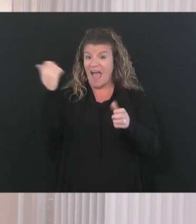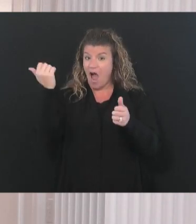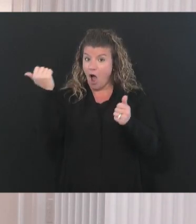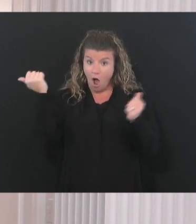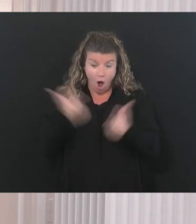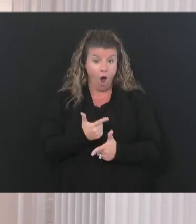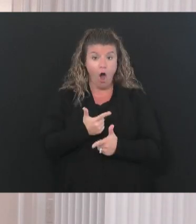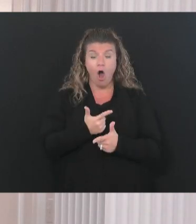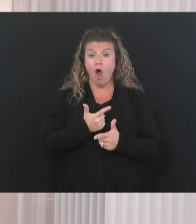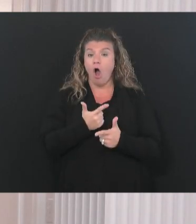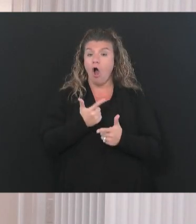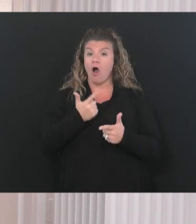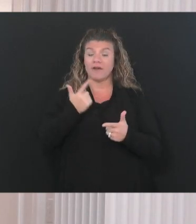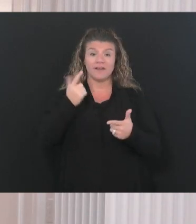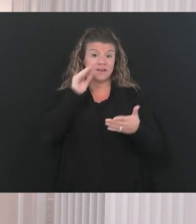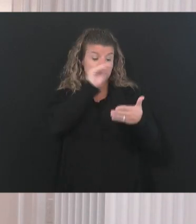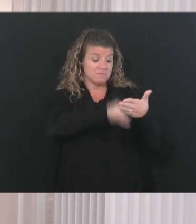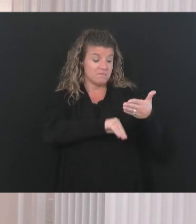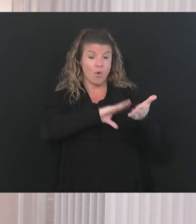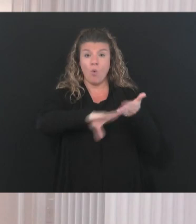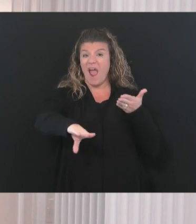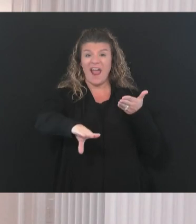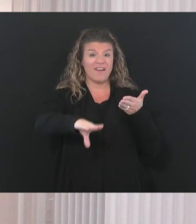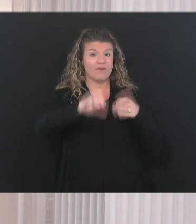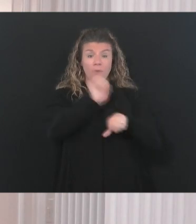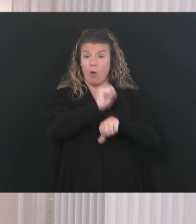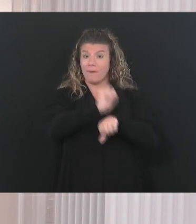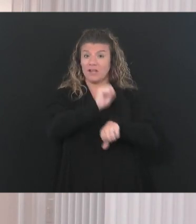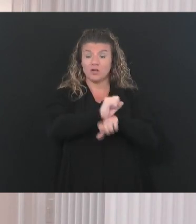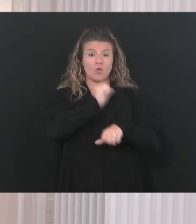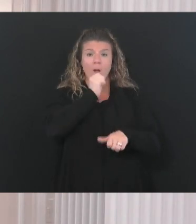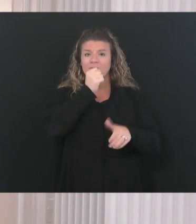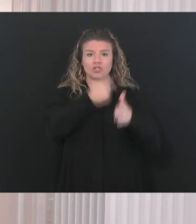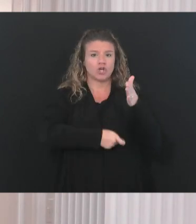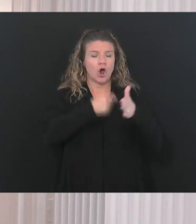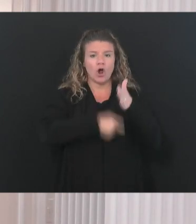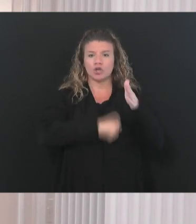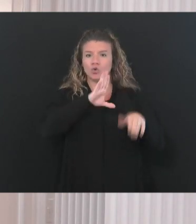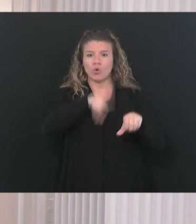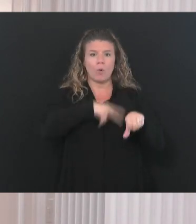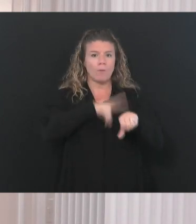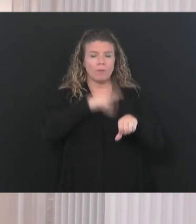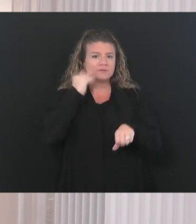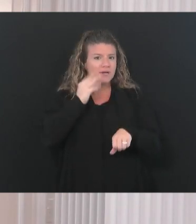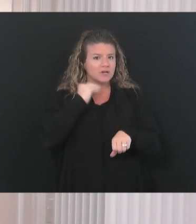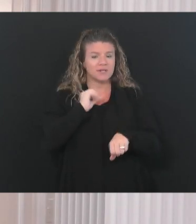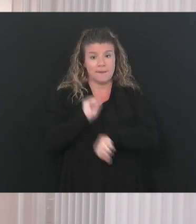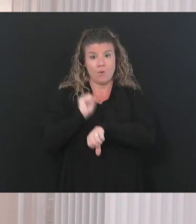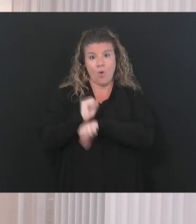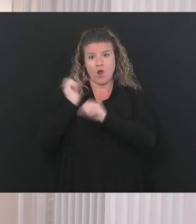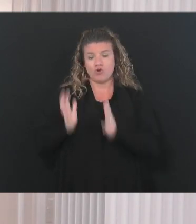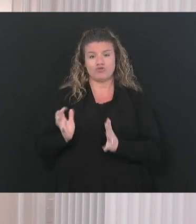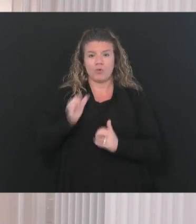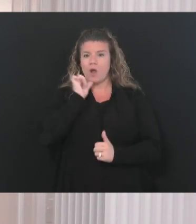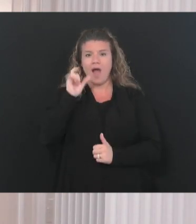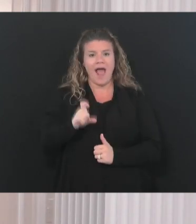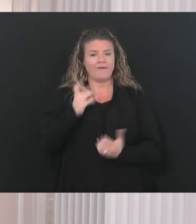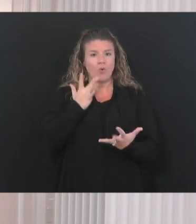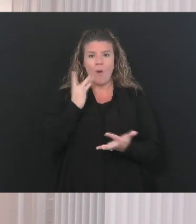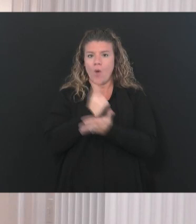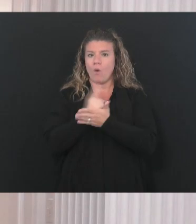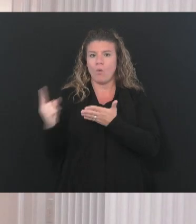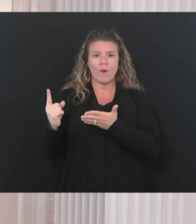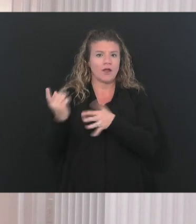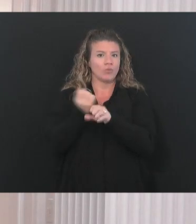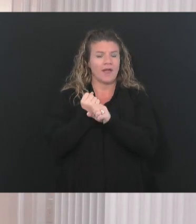insurance be waived. So employers were not going to be charged their normal experience factor. The employees would not have to wait the week to